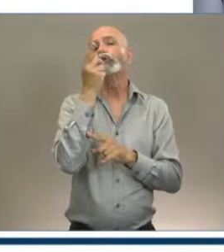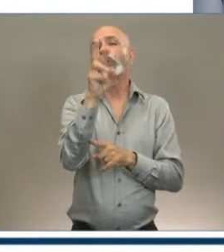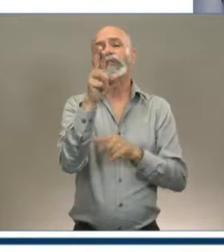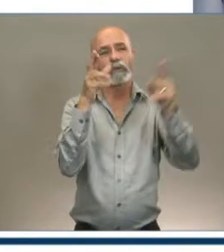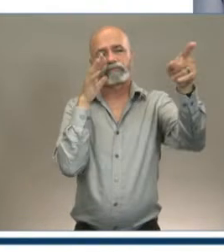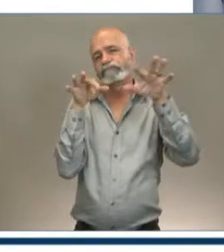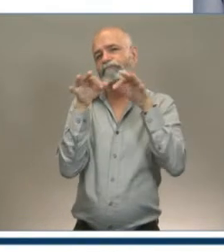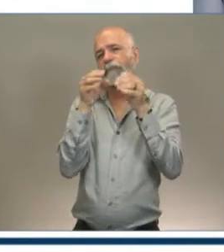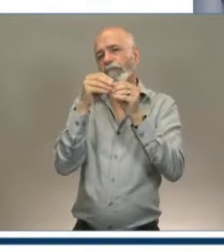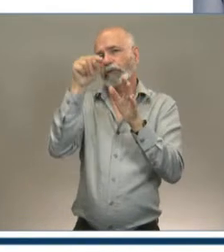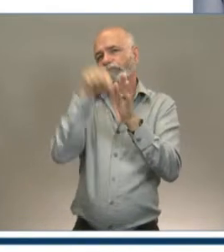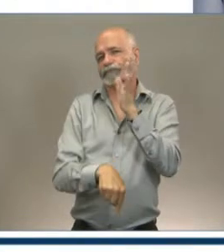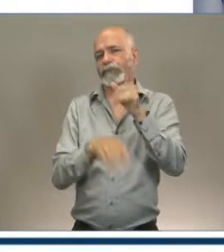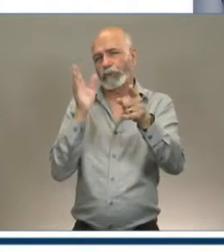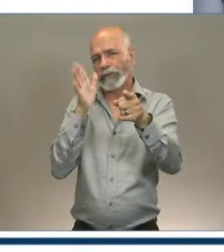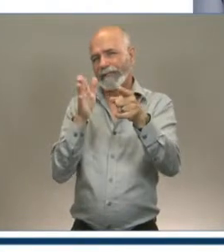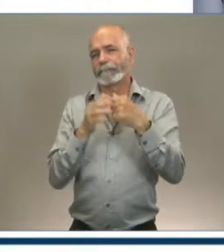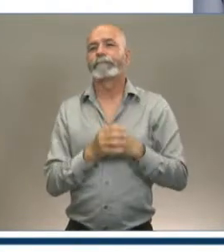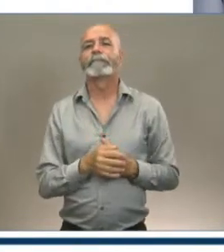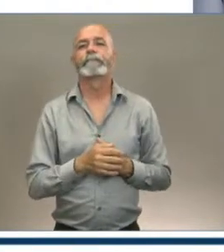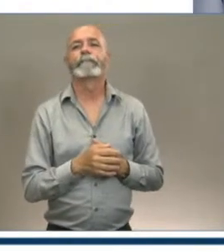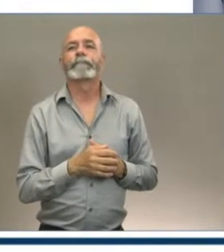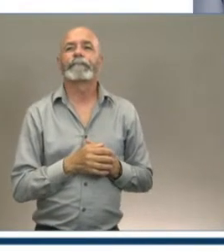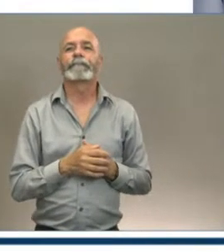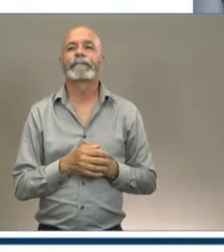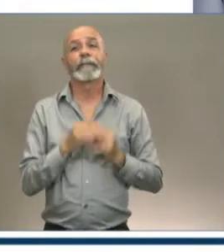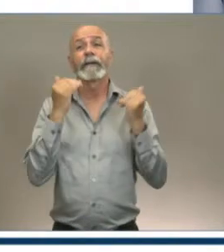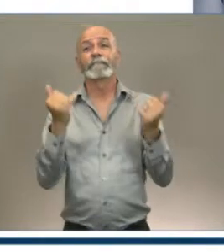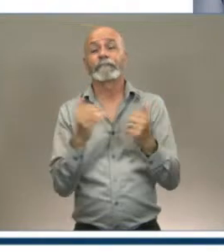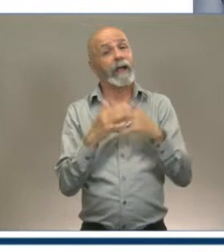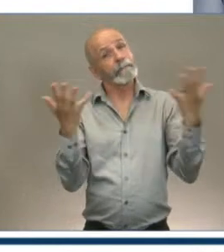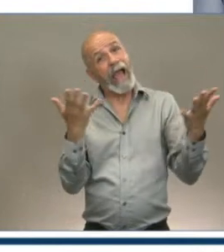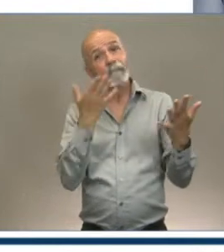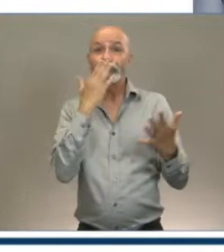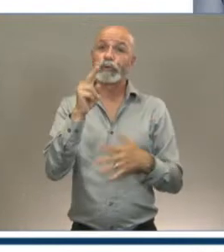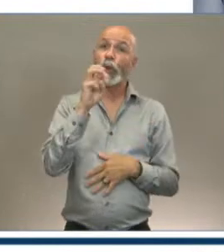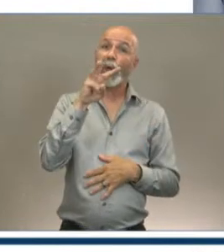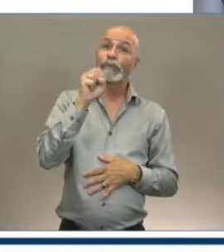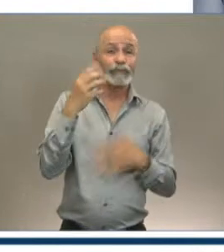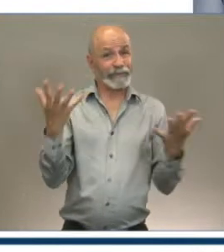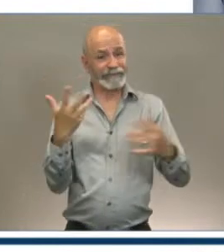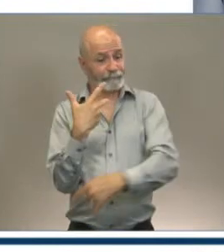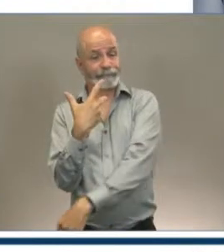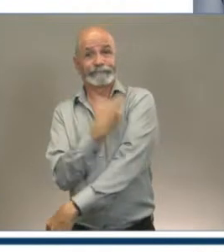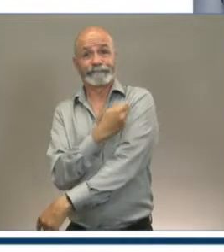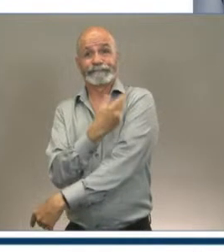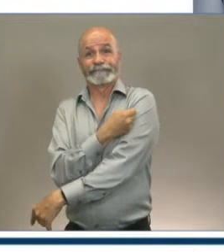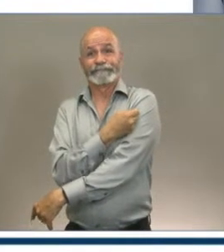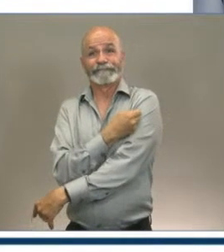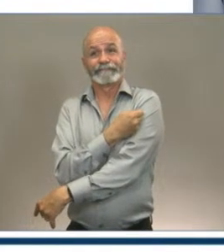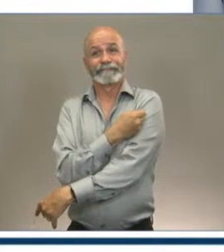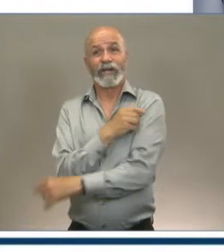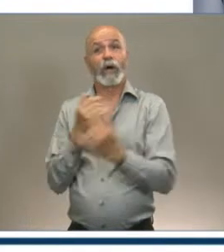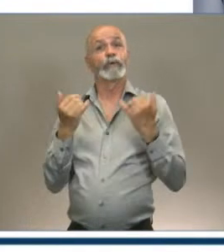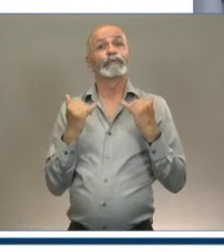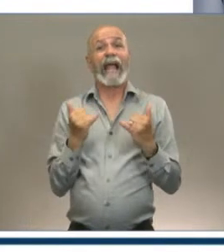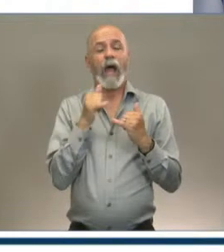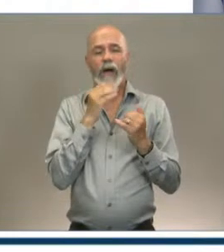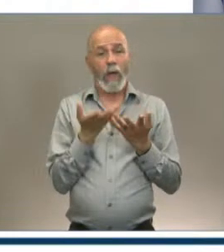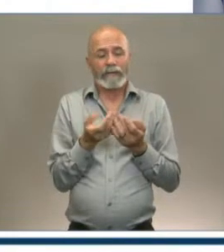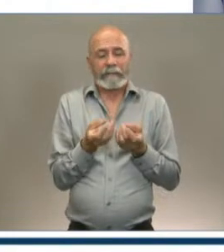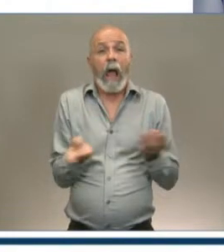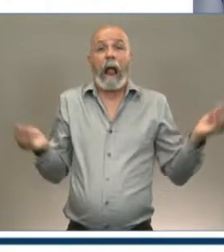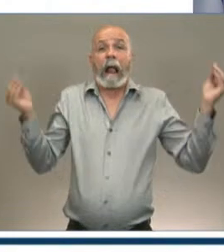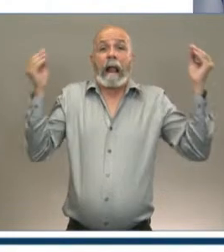positive news on the vaccine front. As you would see, we're ramping up. Today will be a record day, over